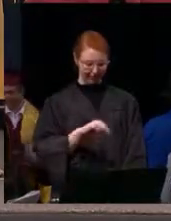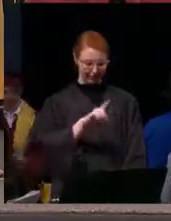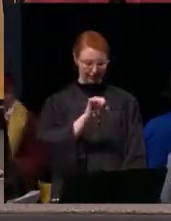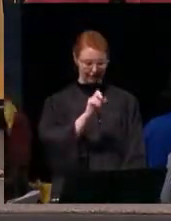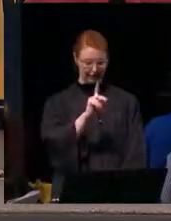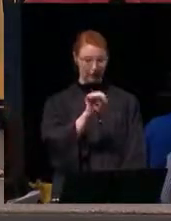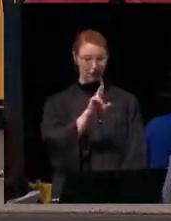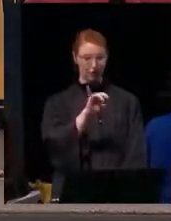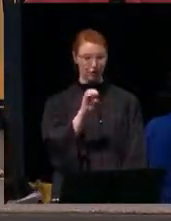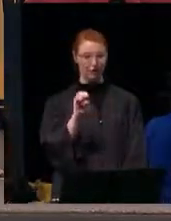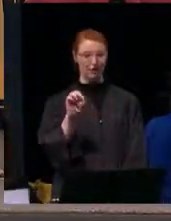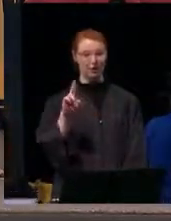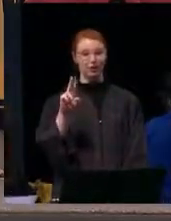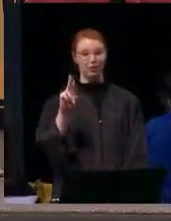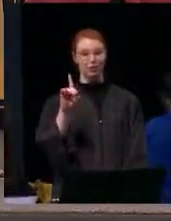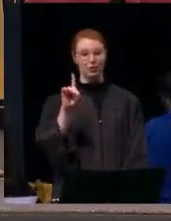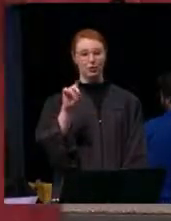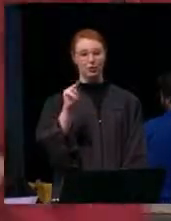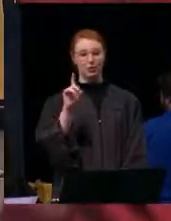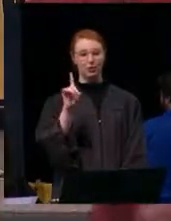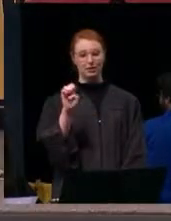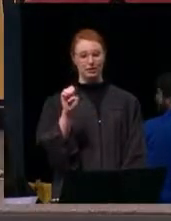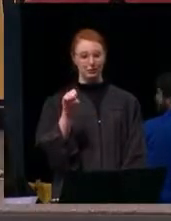Zachary Rundy.